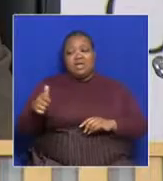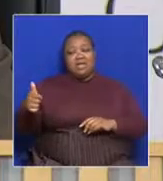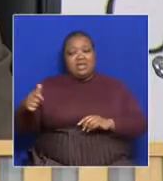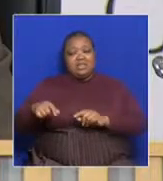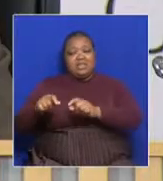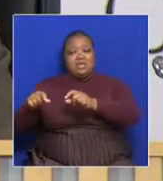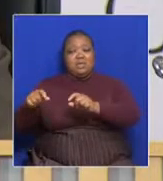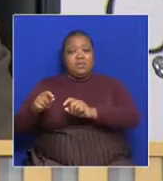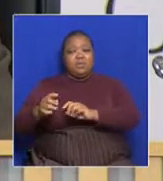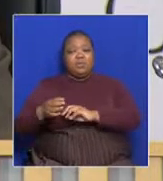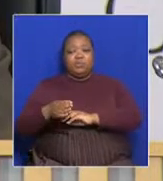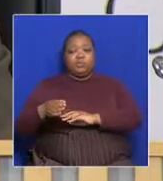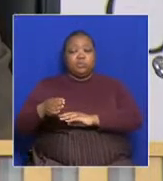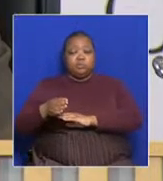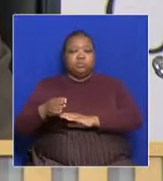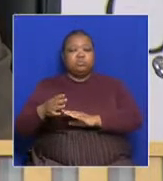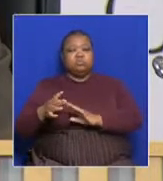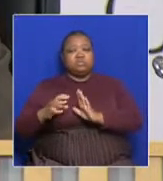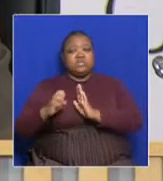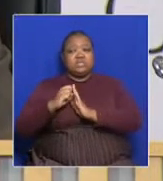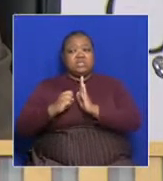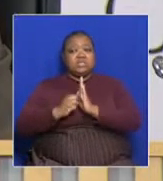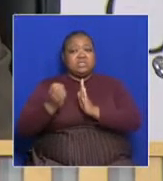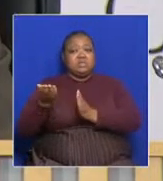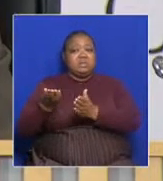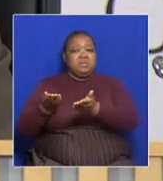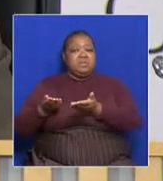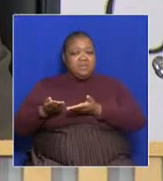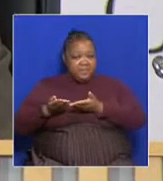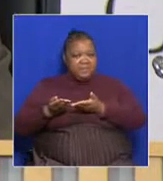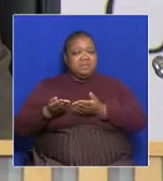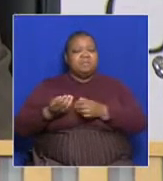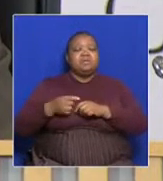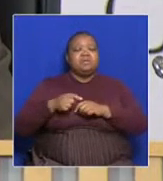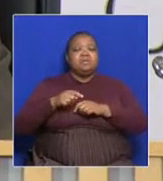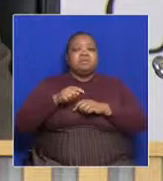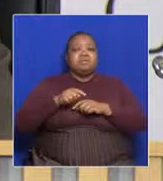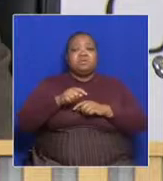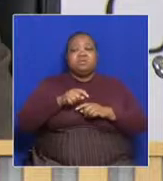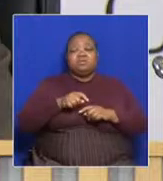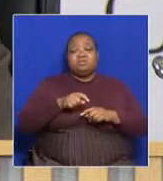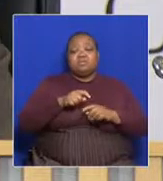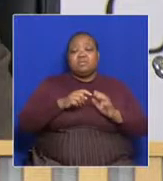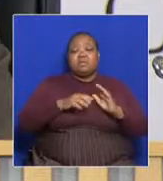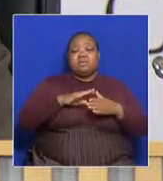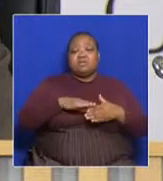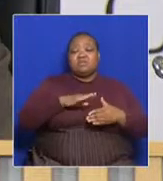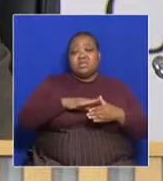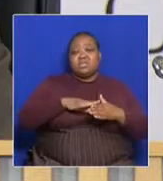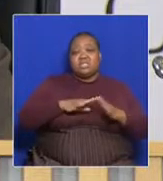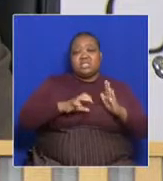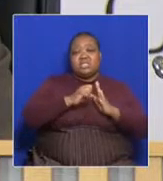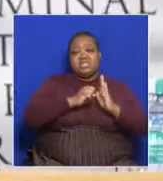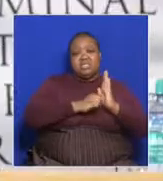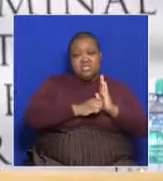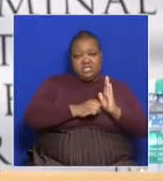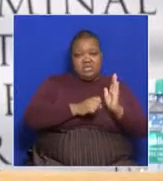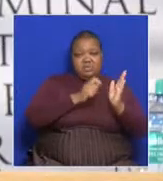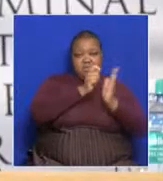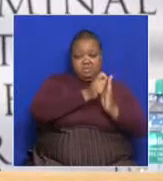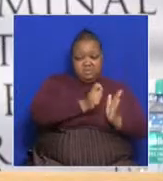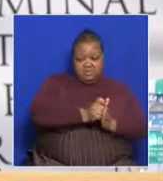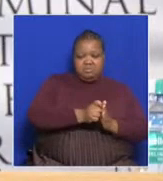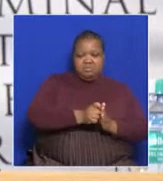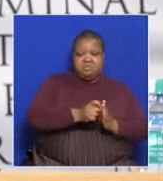players, but had need be or should the need have arisen for me to take a statement, I would have. We know